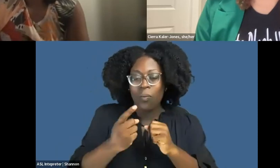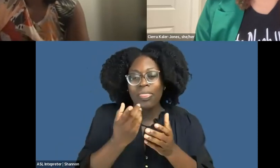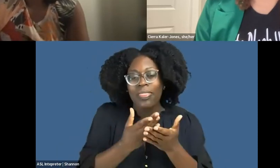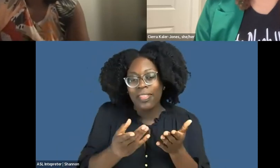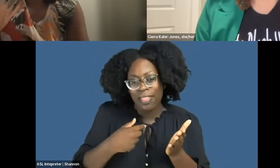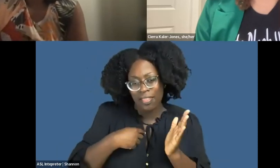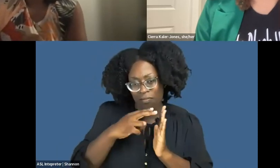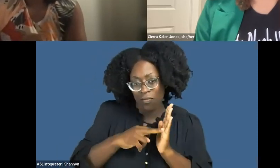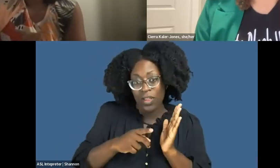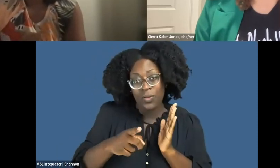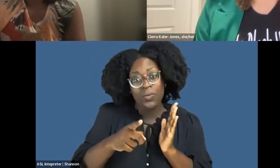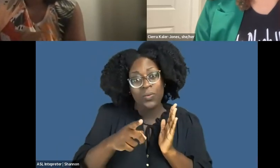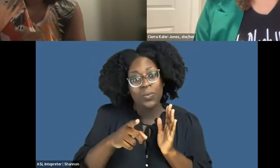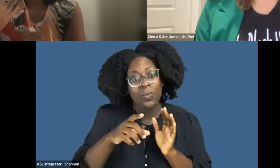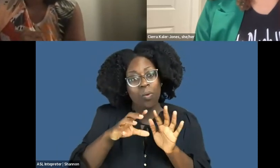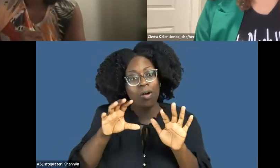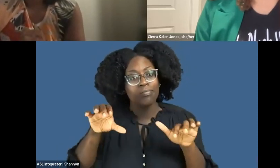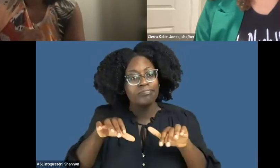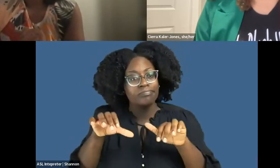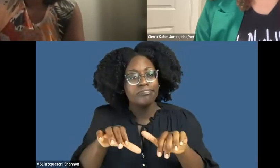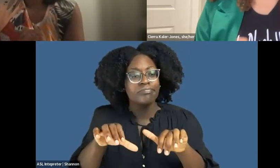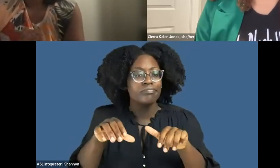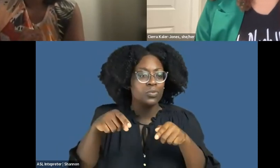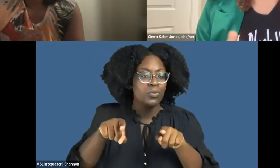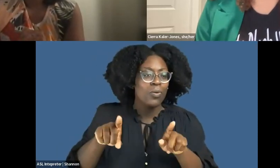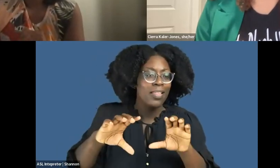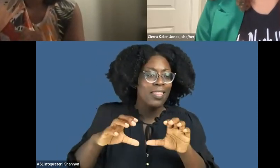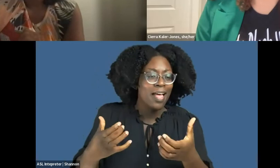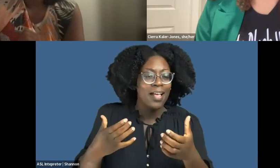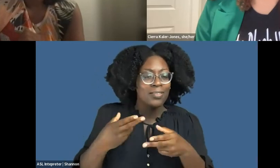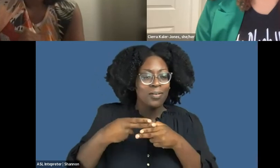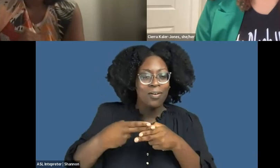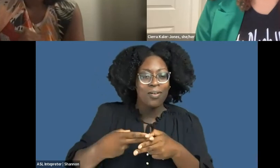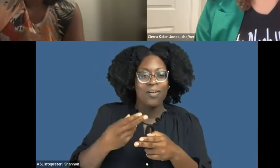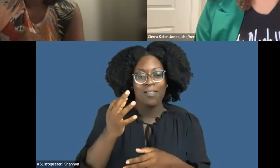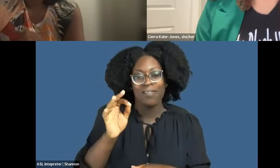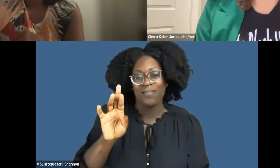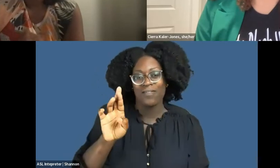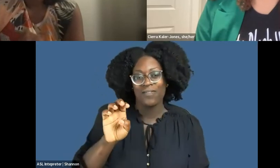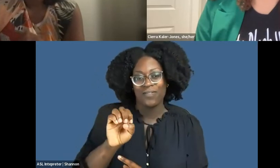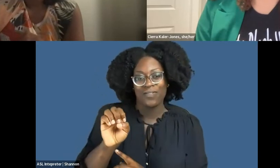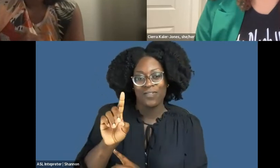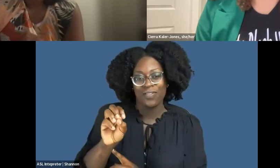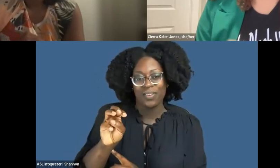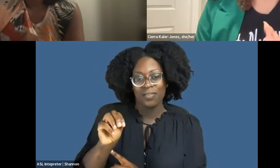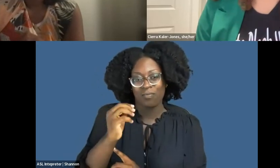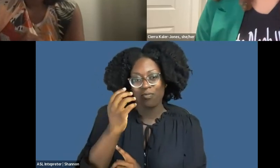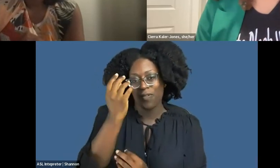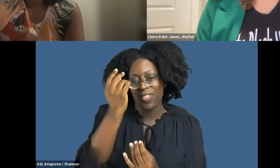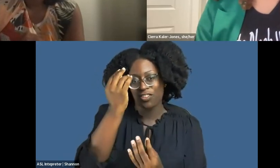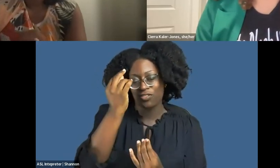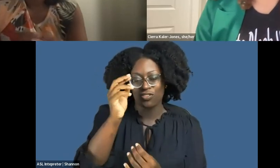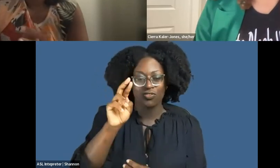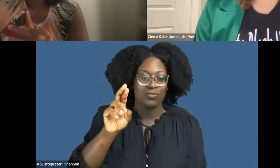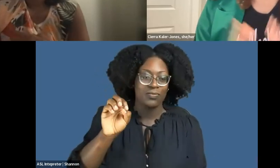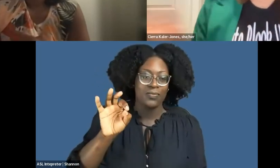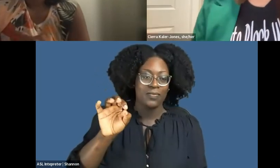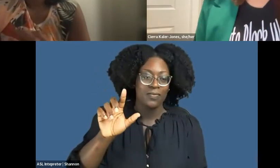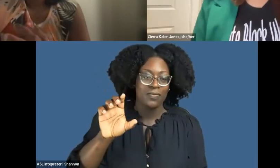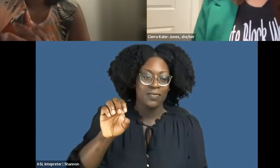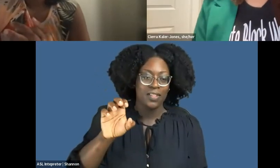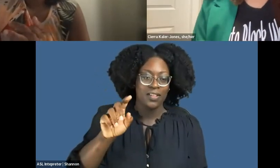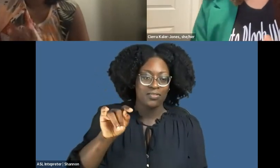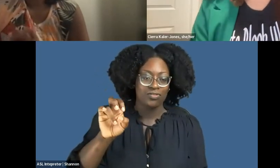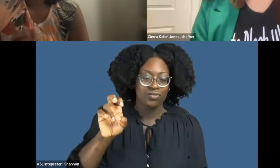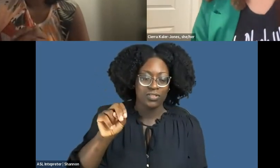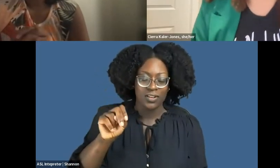reflection exercise in your class. And I found the questions that you use to be really thought-provoking, and might be